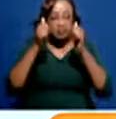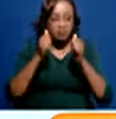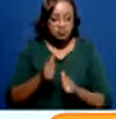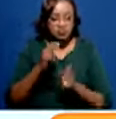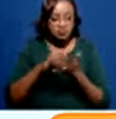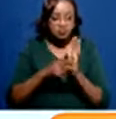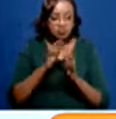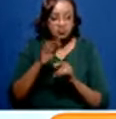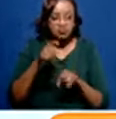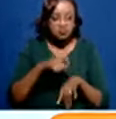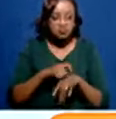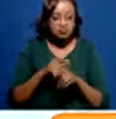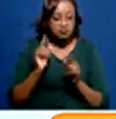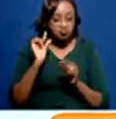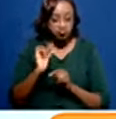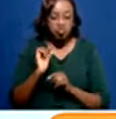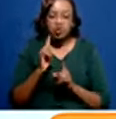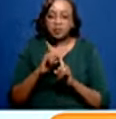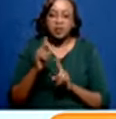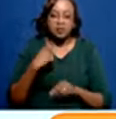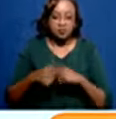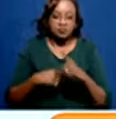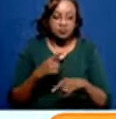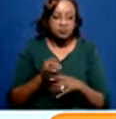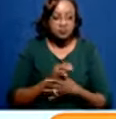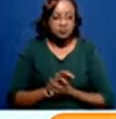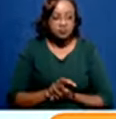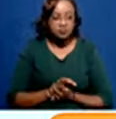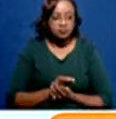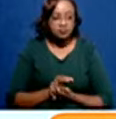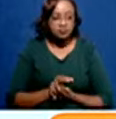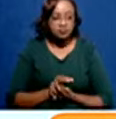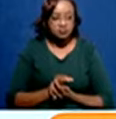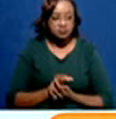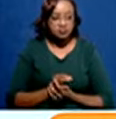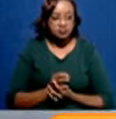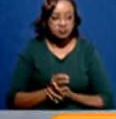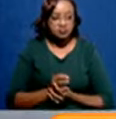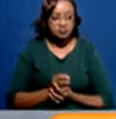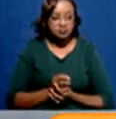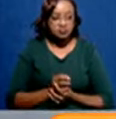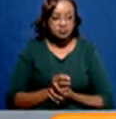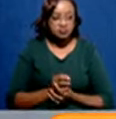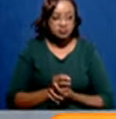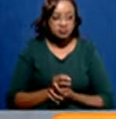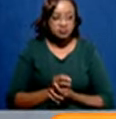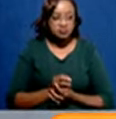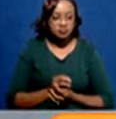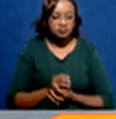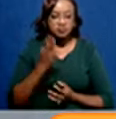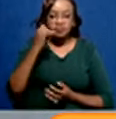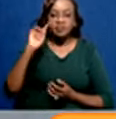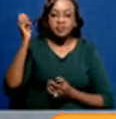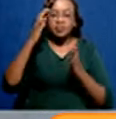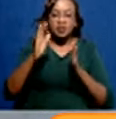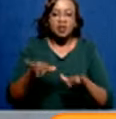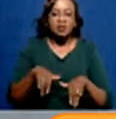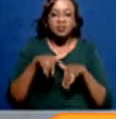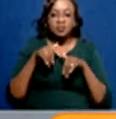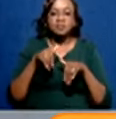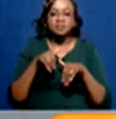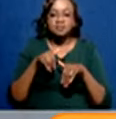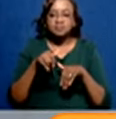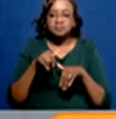tight time frame, but that's what we're still working with. So what's practical? So the Kenyans did not wake up on 1st of March and nothing is working